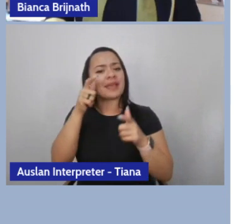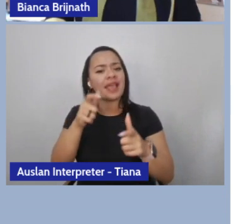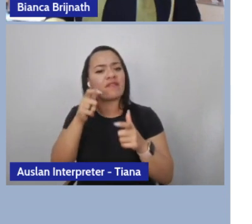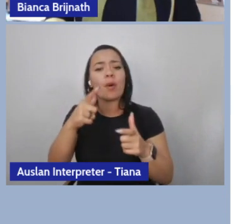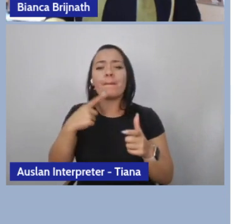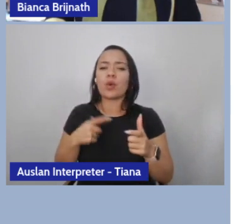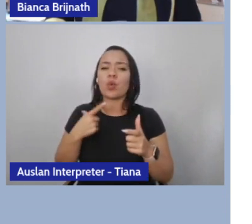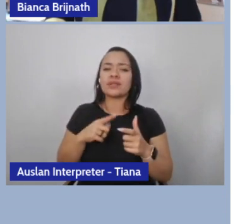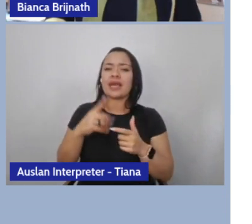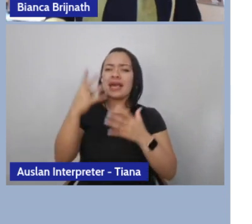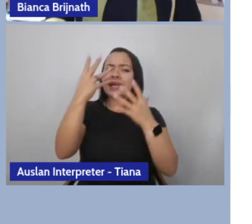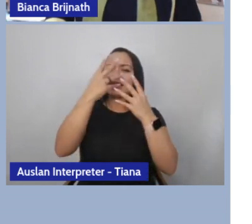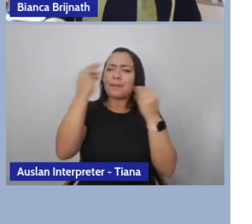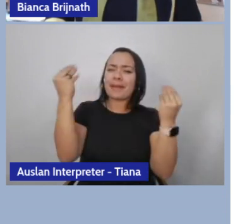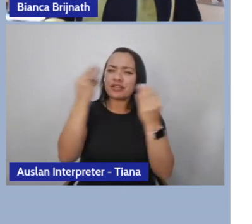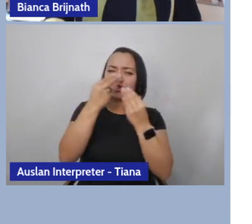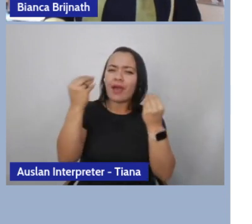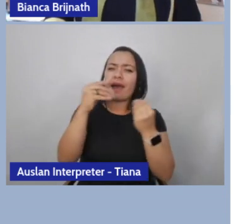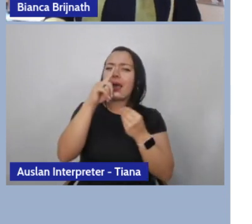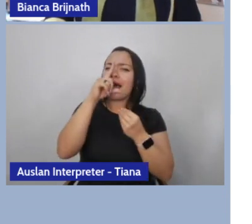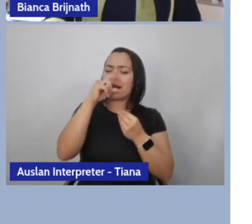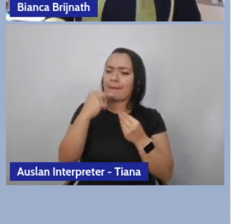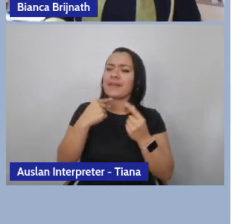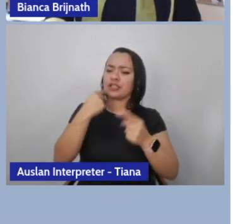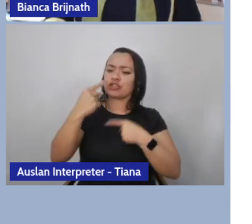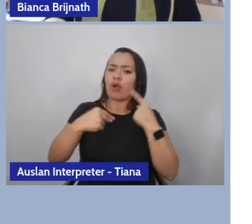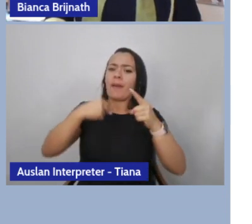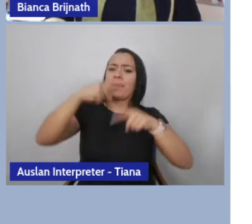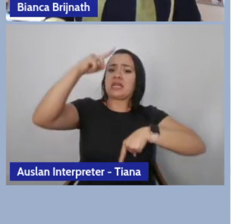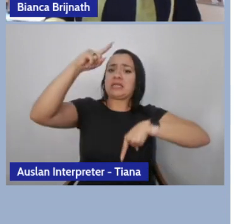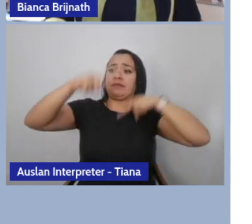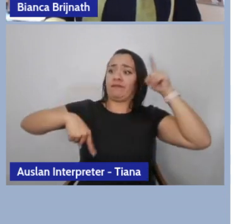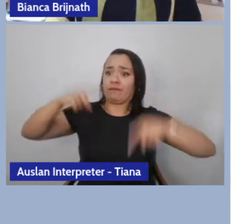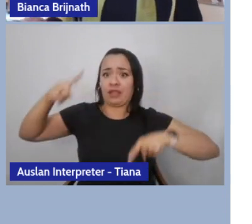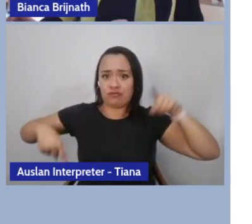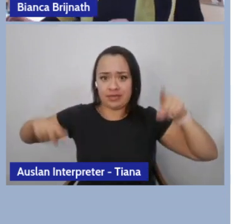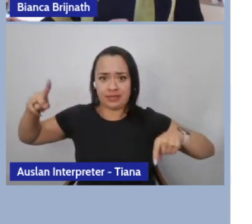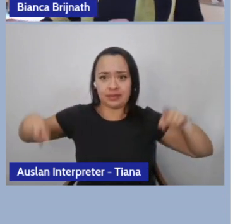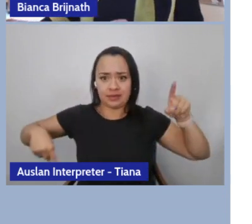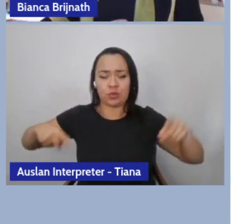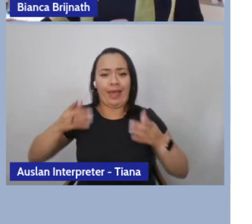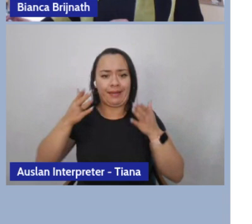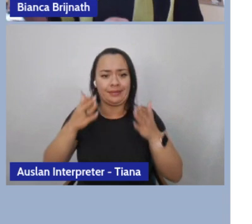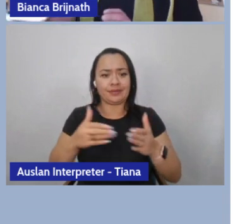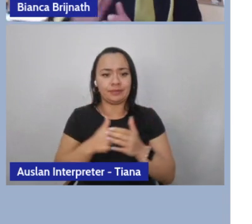languages can be quite pejorative. So let me give you an example.